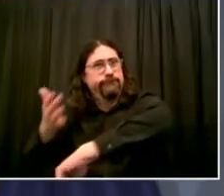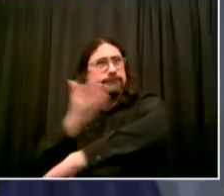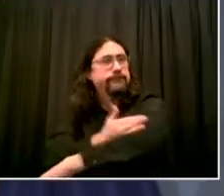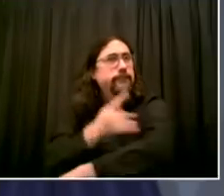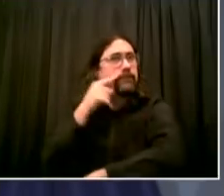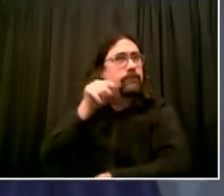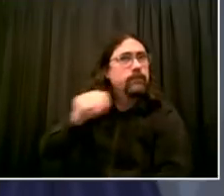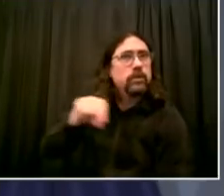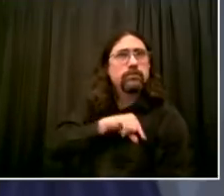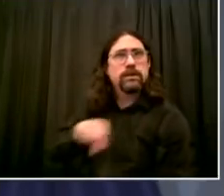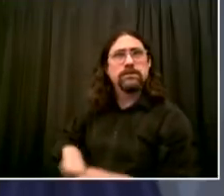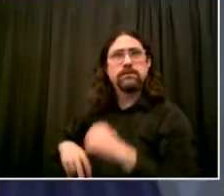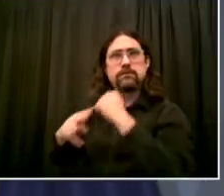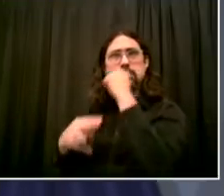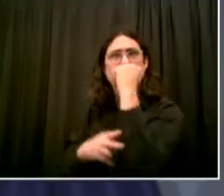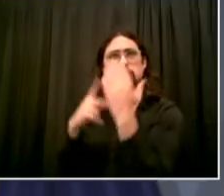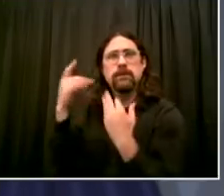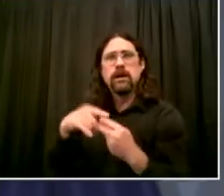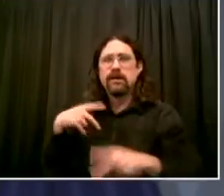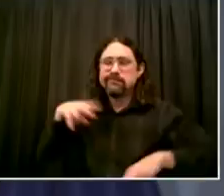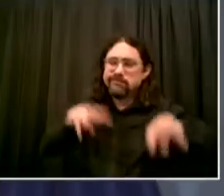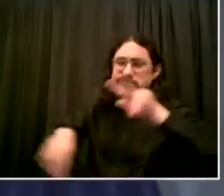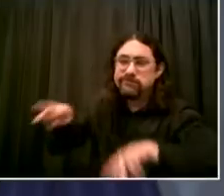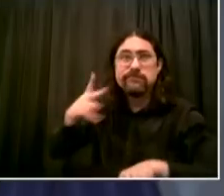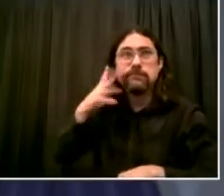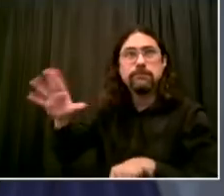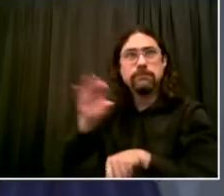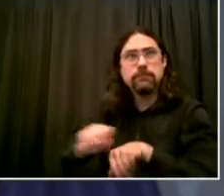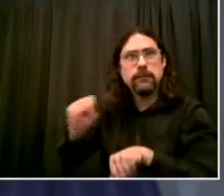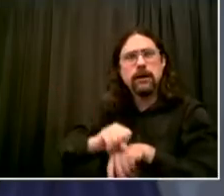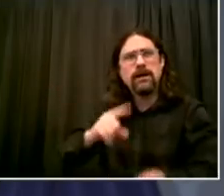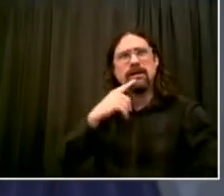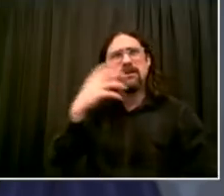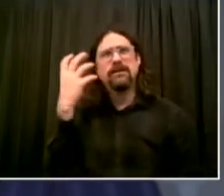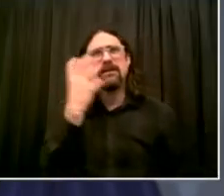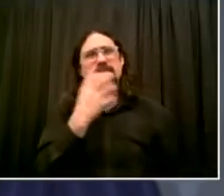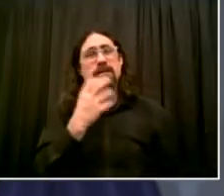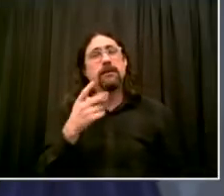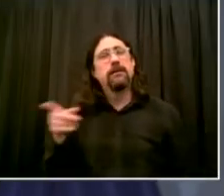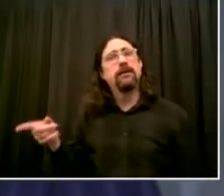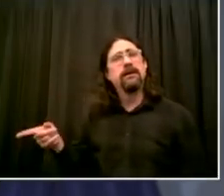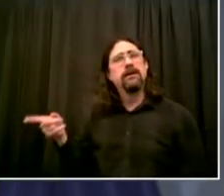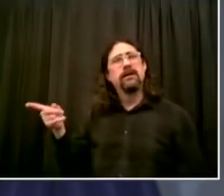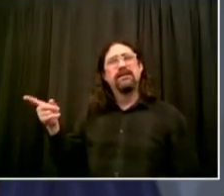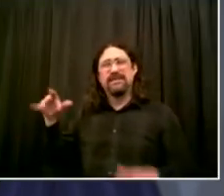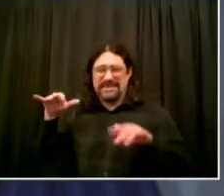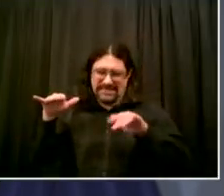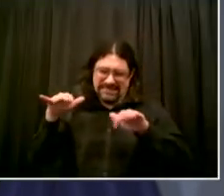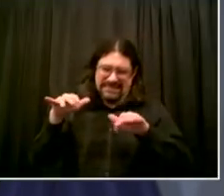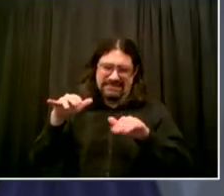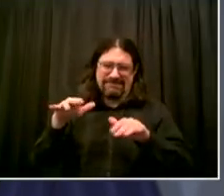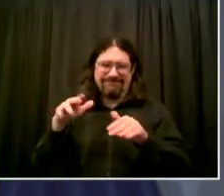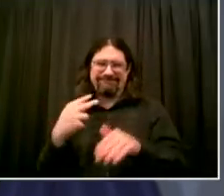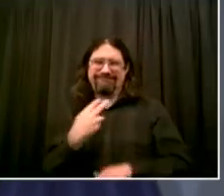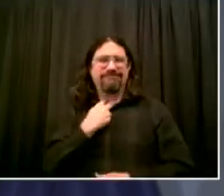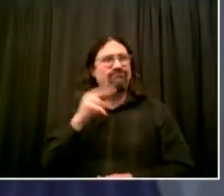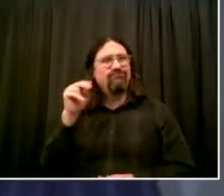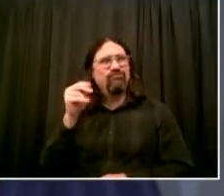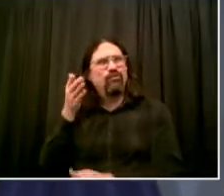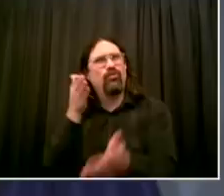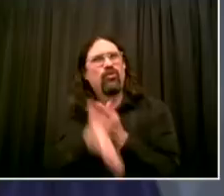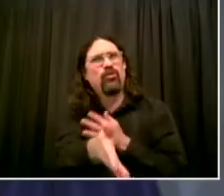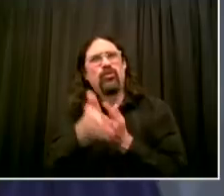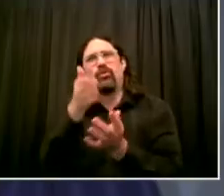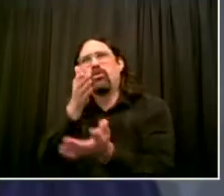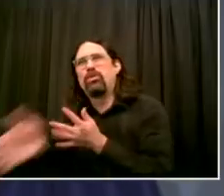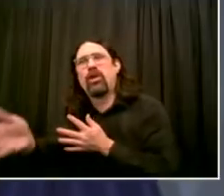felt to see this level of achievement. There was more than a year in the Queensbridge houses without a single shooting, something that